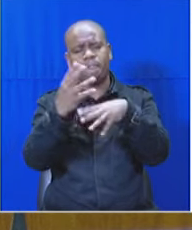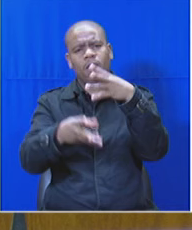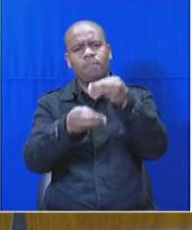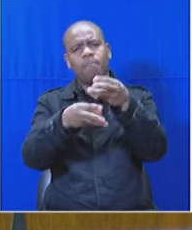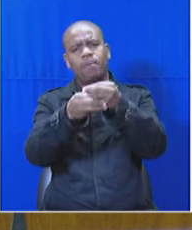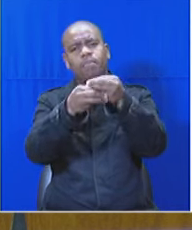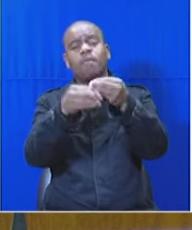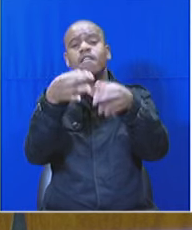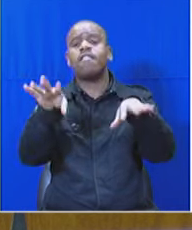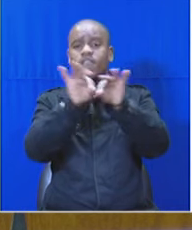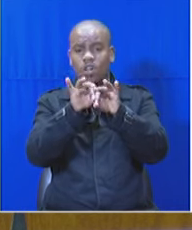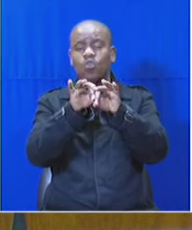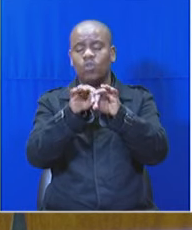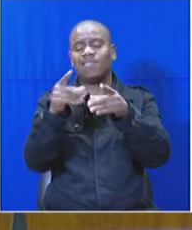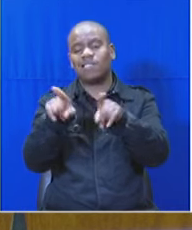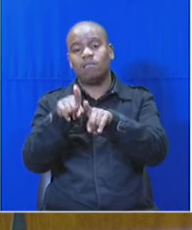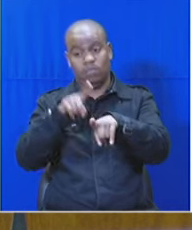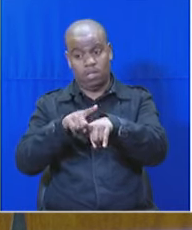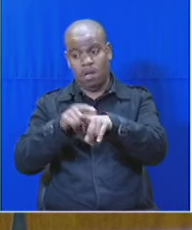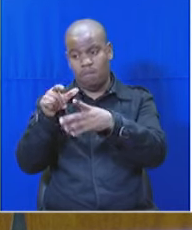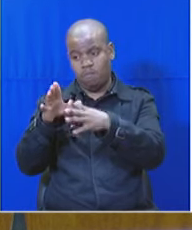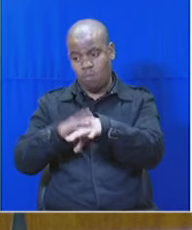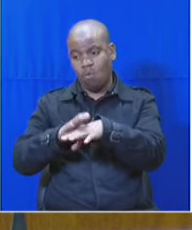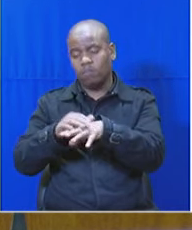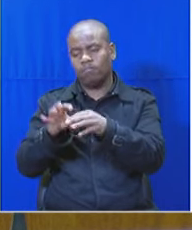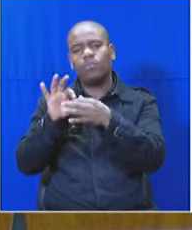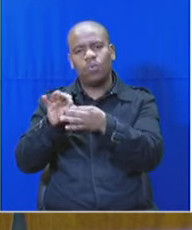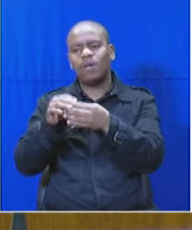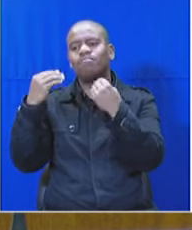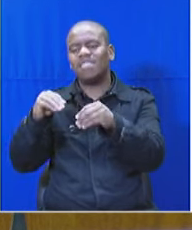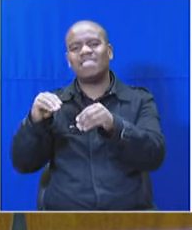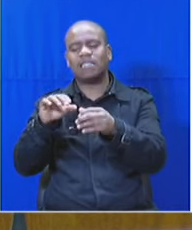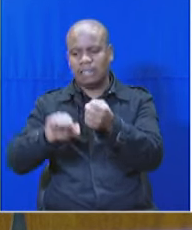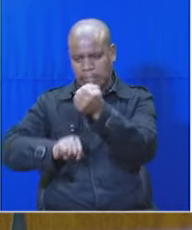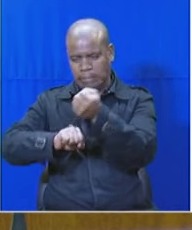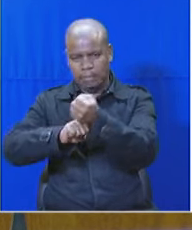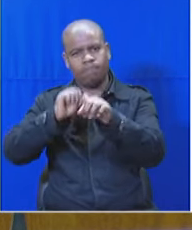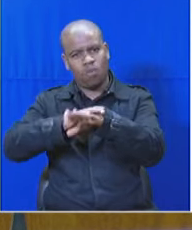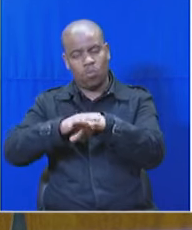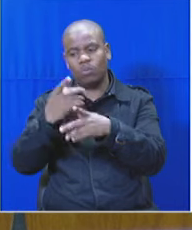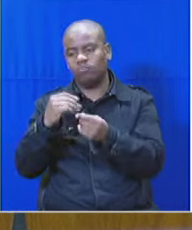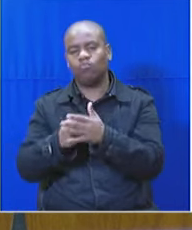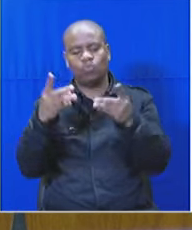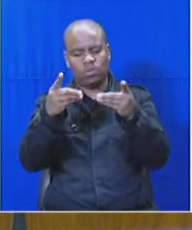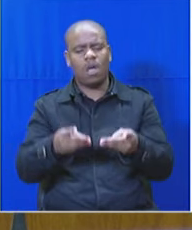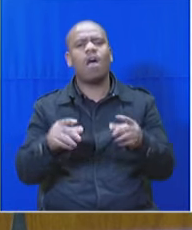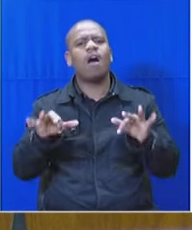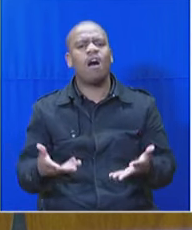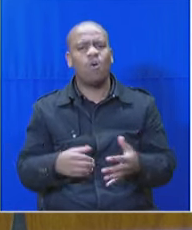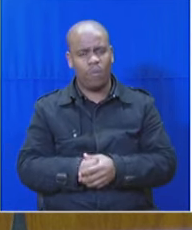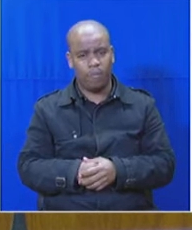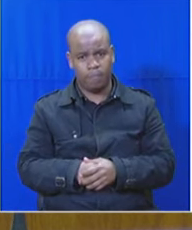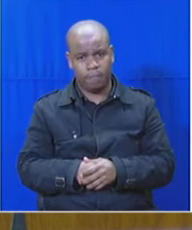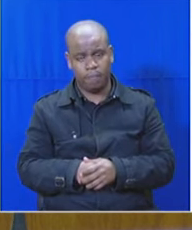the same time fostering development of related enterprise. The agri-park will be designed in a manner